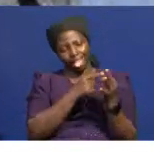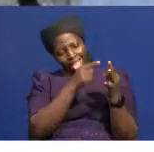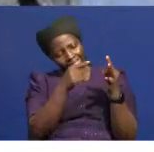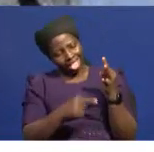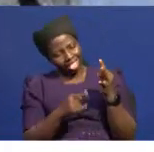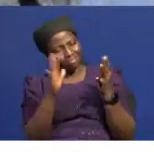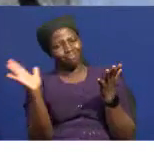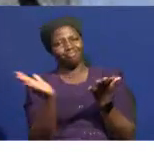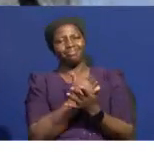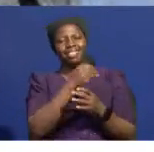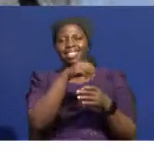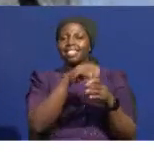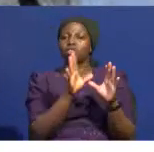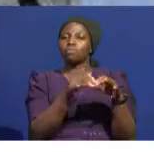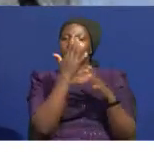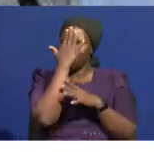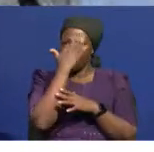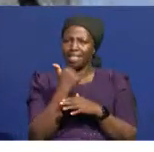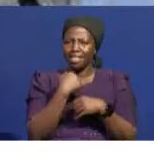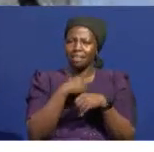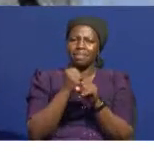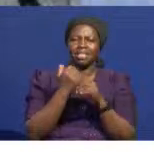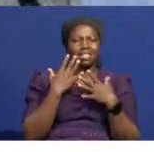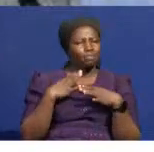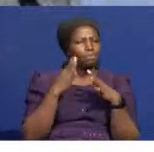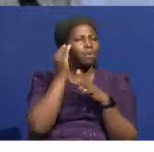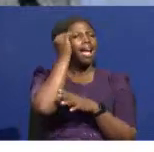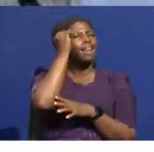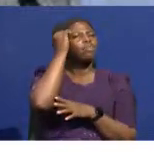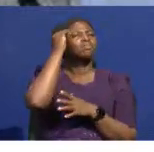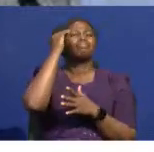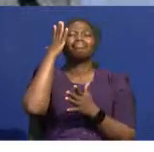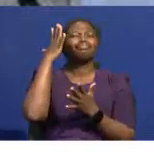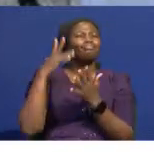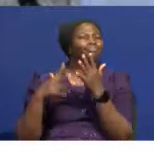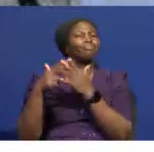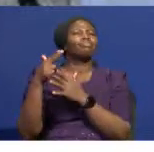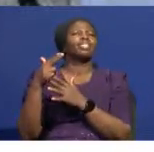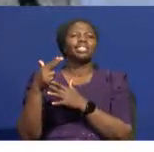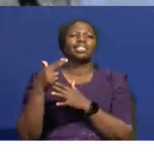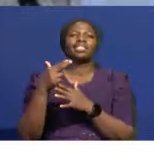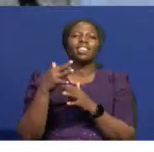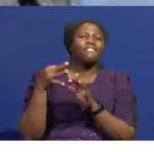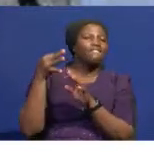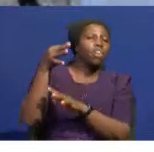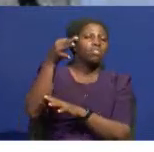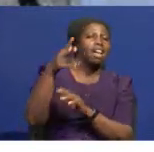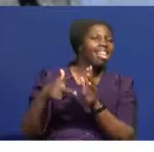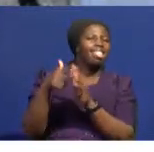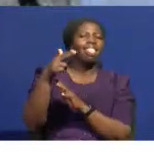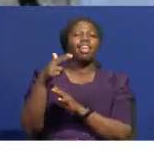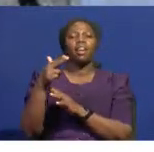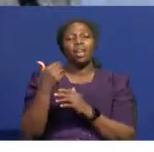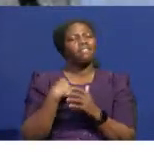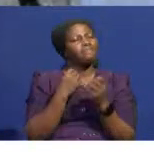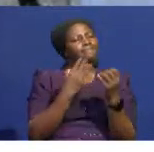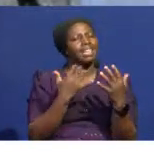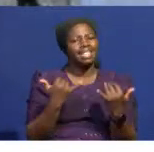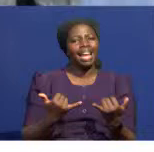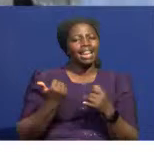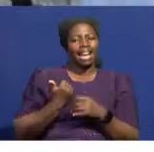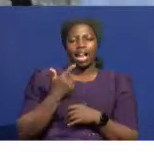are causing people to cut down their education, to cut down their destiny. There are many girls out there who have been early married